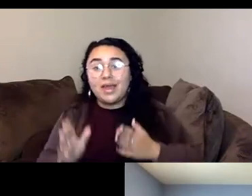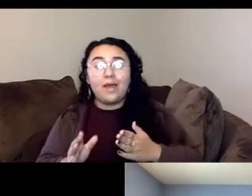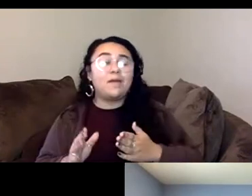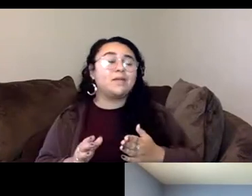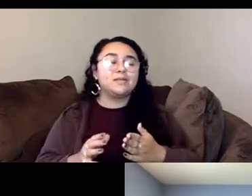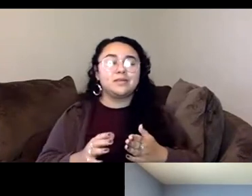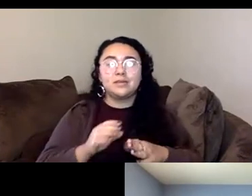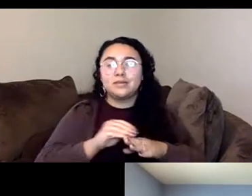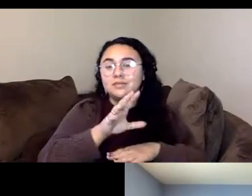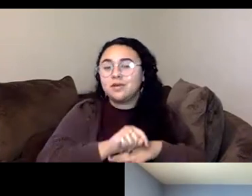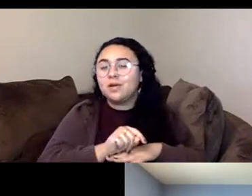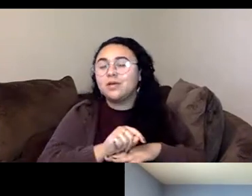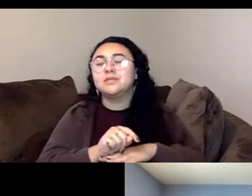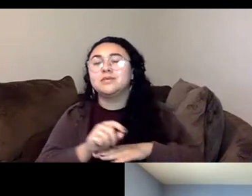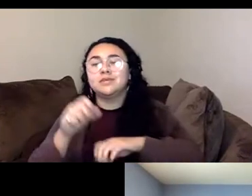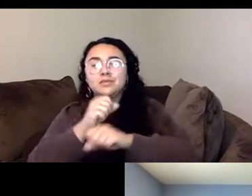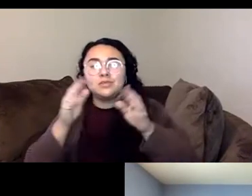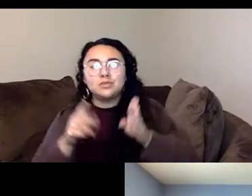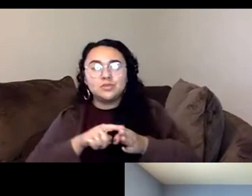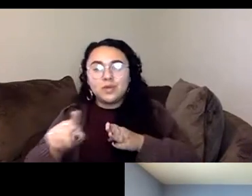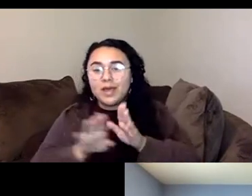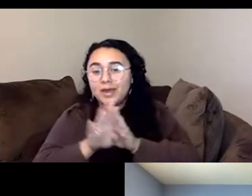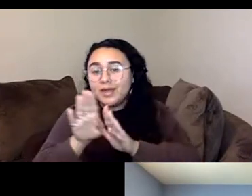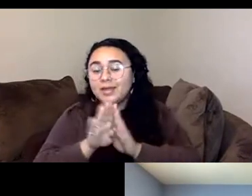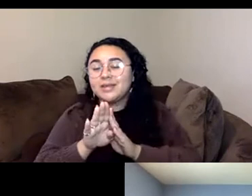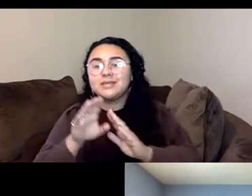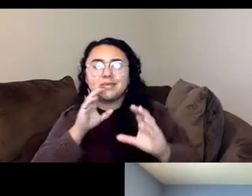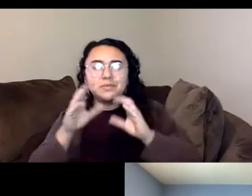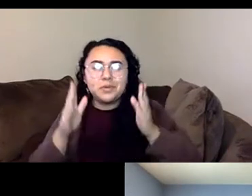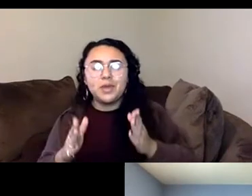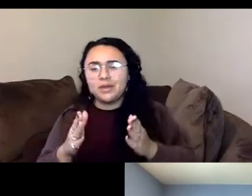or communicator, whatever it is, bring that, and that is your gift.